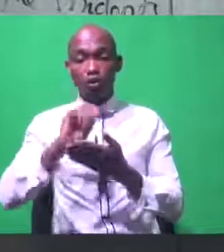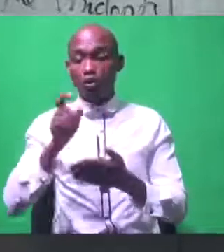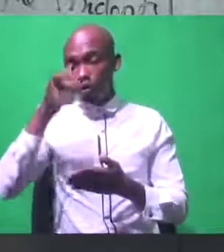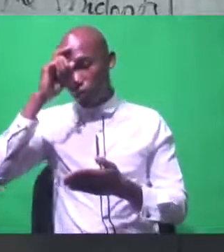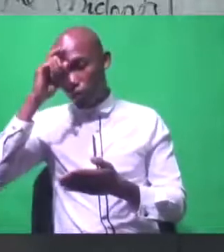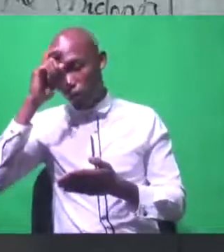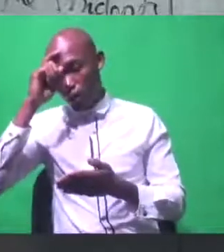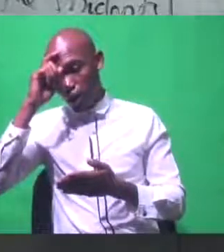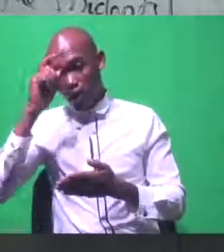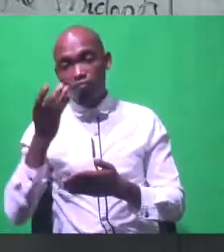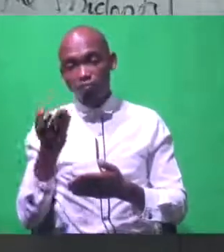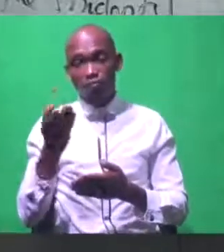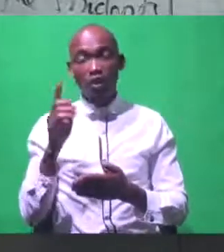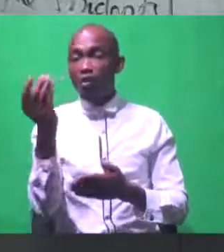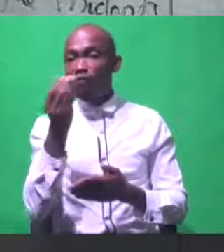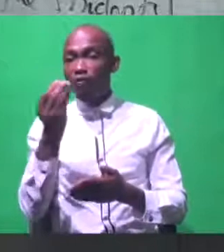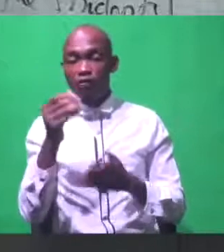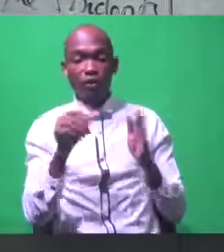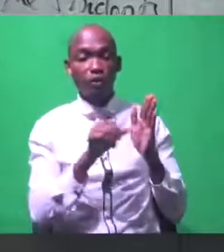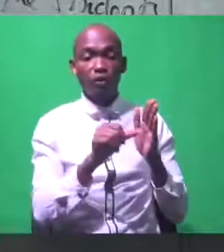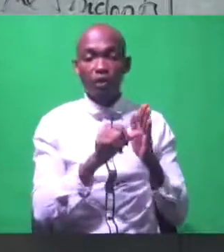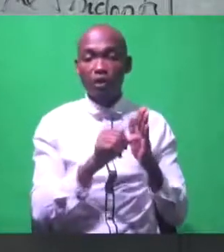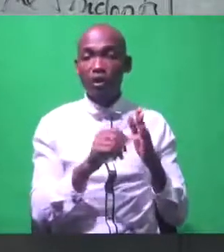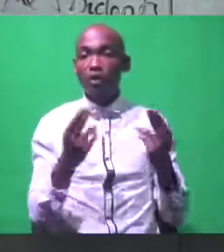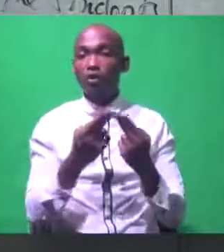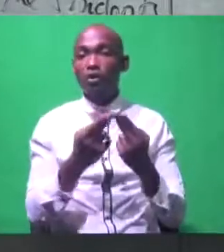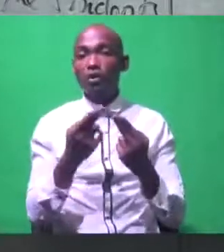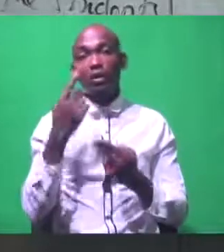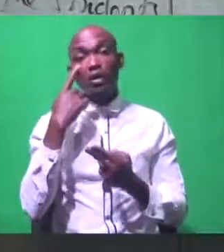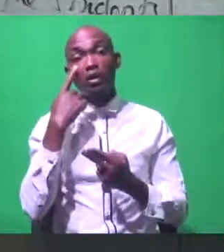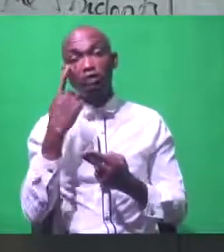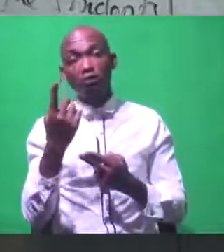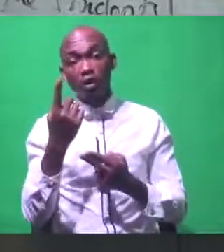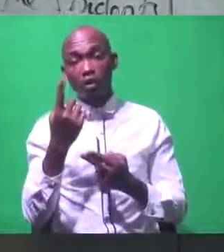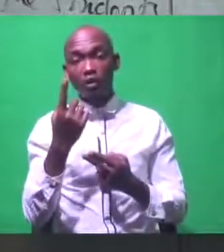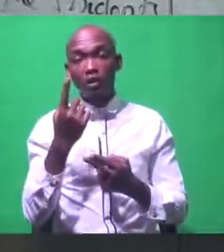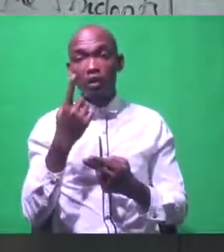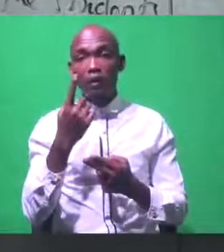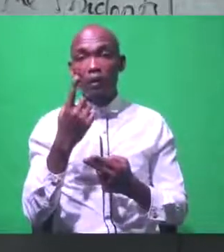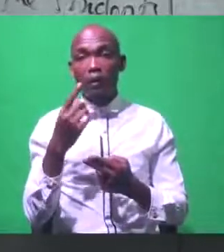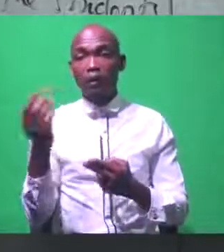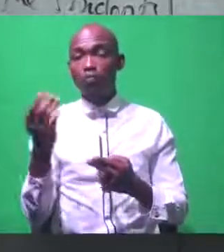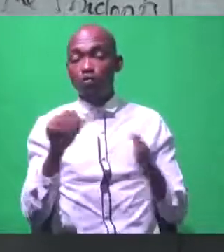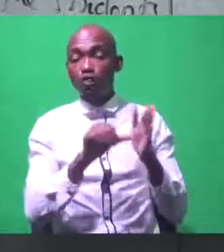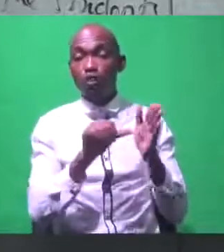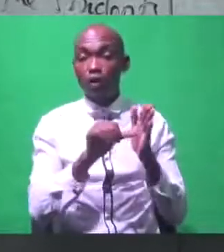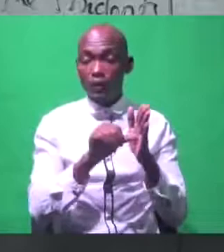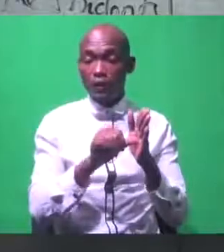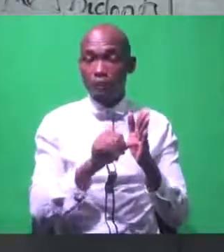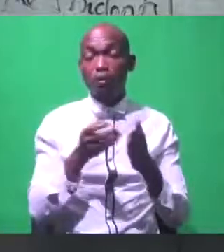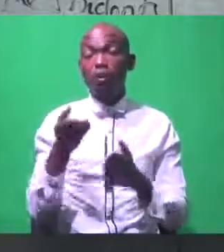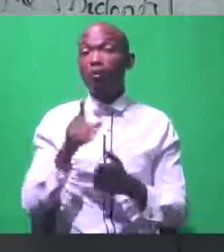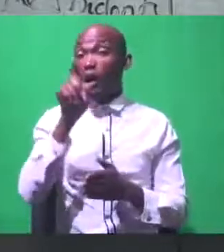in colleges, there we can find very few Africans or very few students. Are we